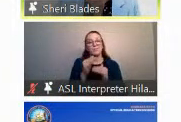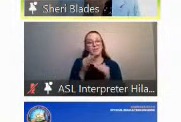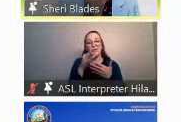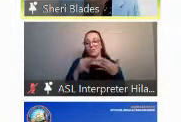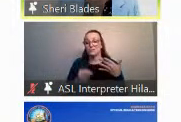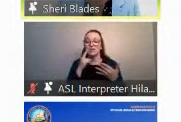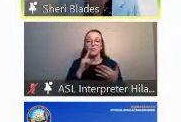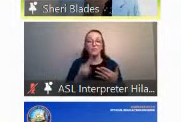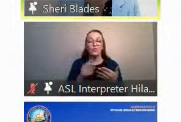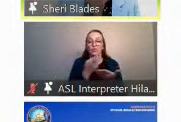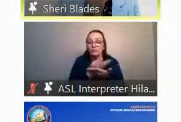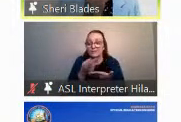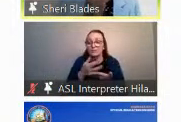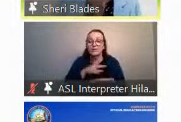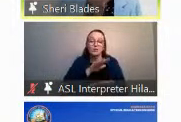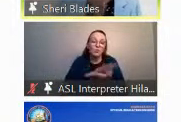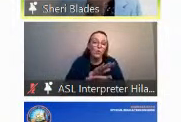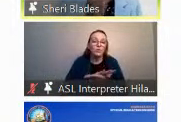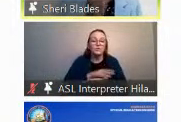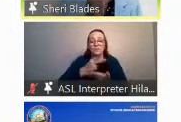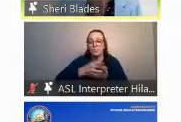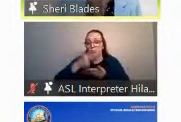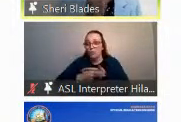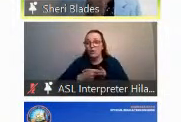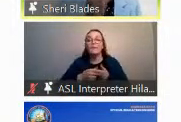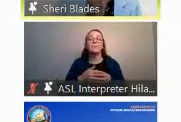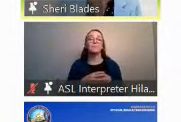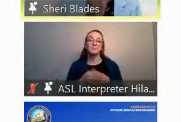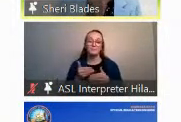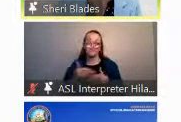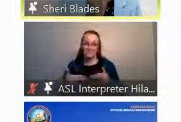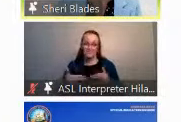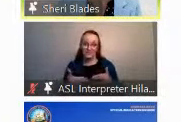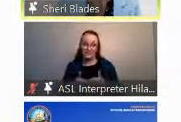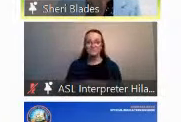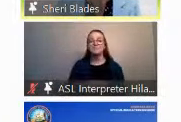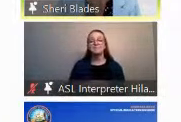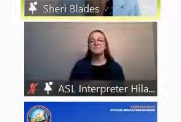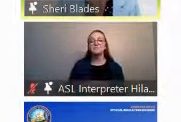schools, and programming. Next slide, please.